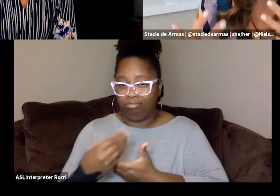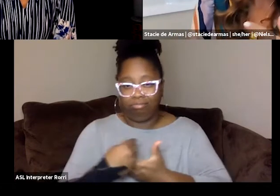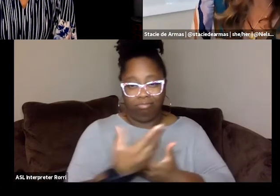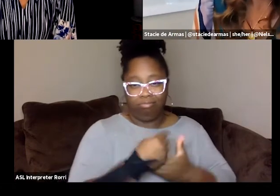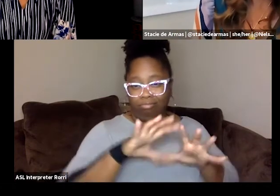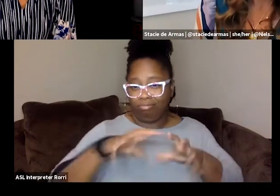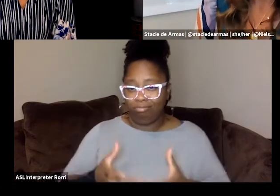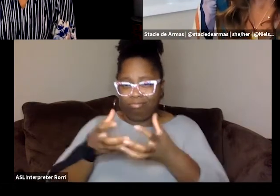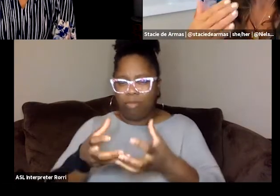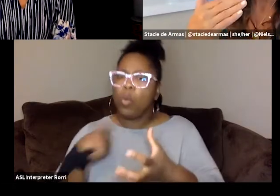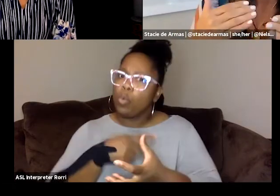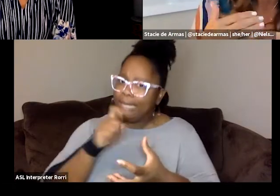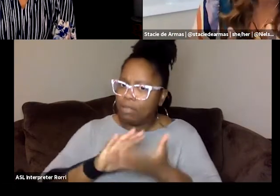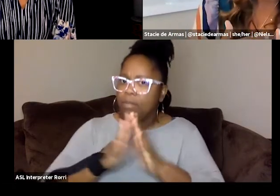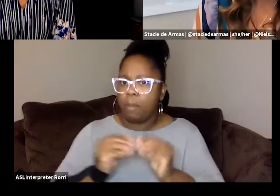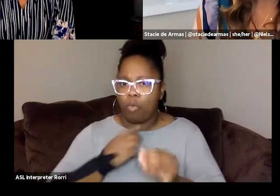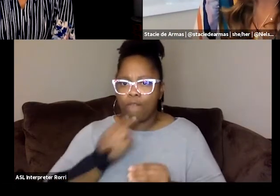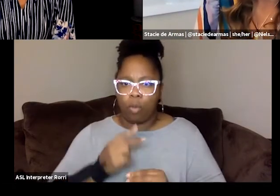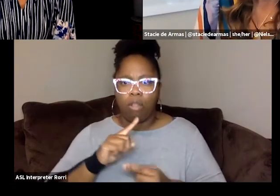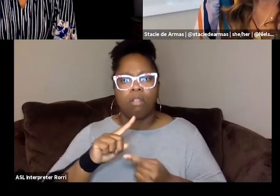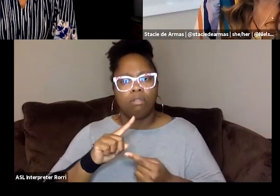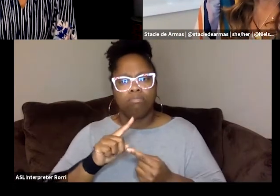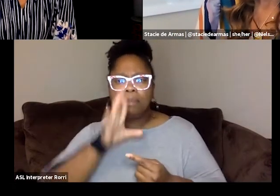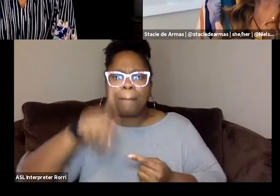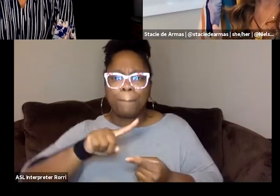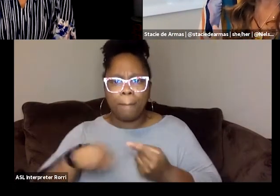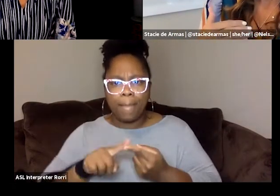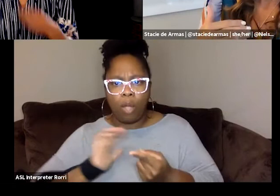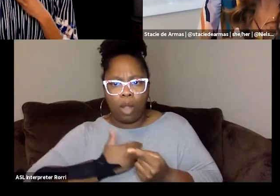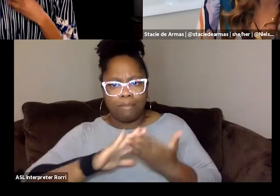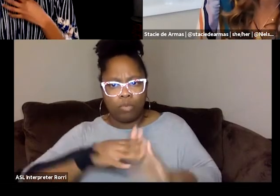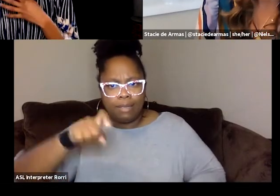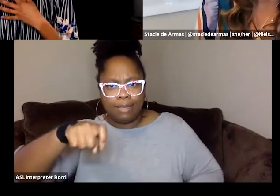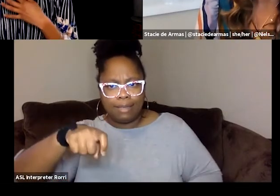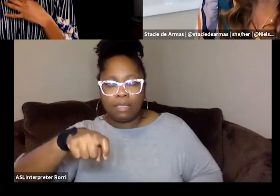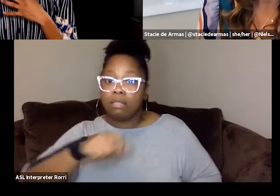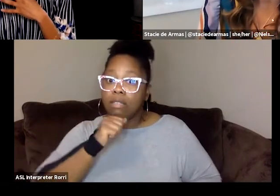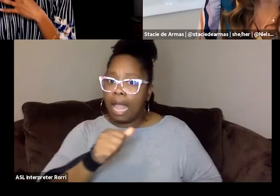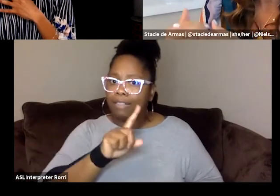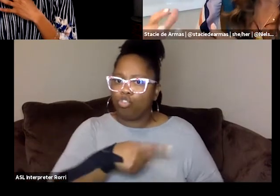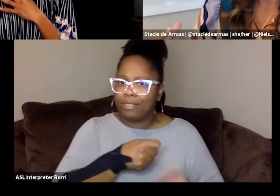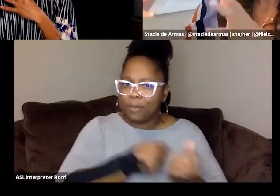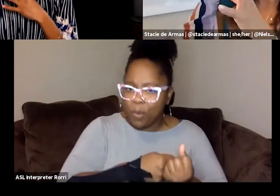about what our community needs, and at the same time be beyond supportive and stand